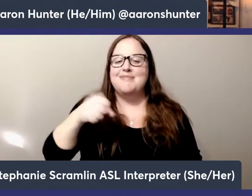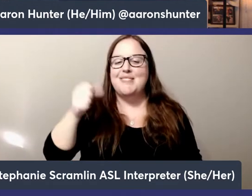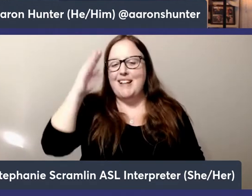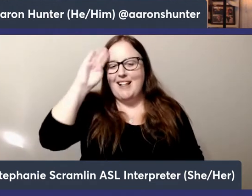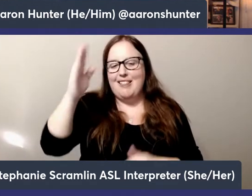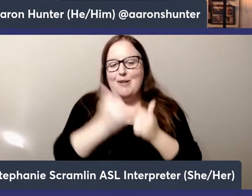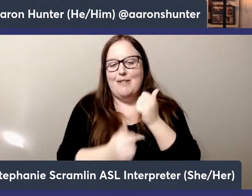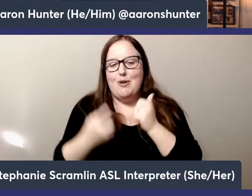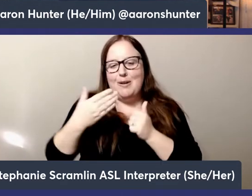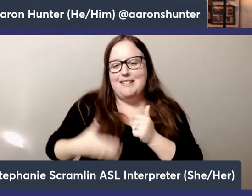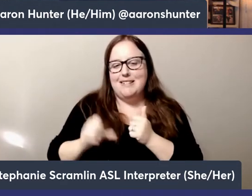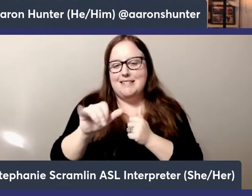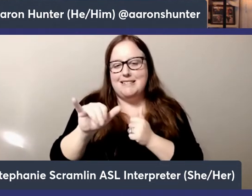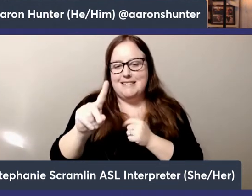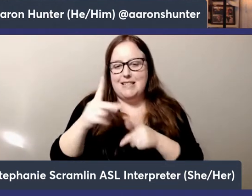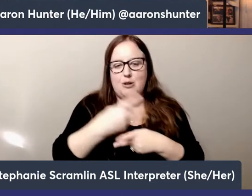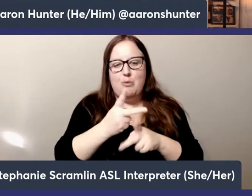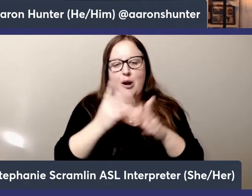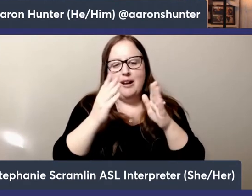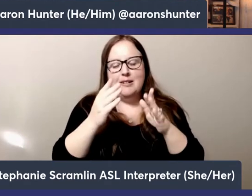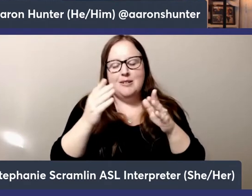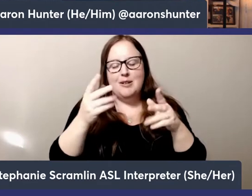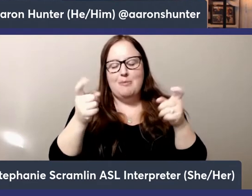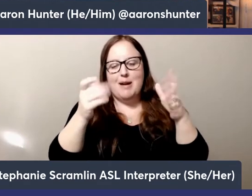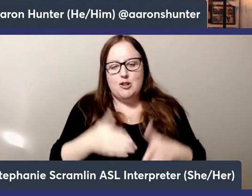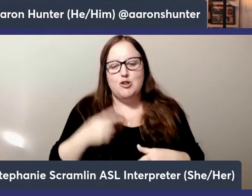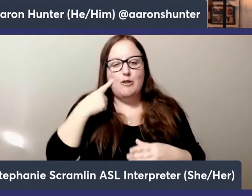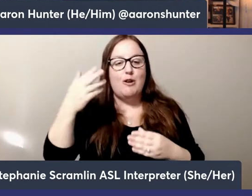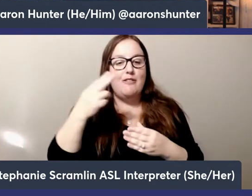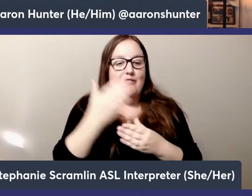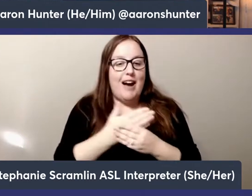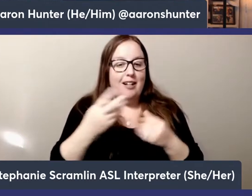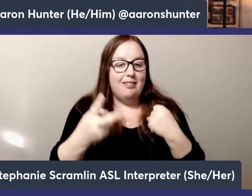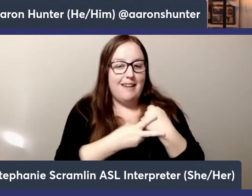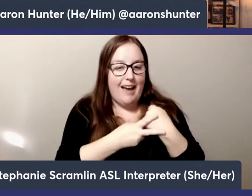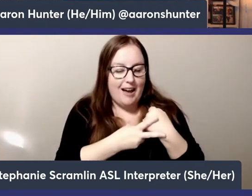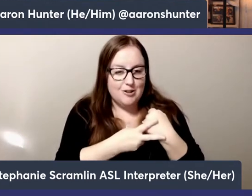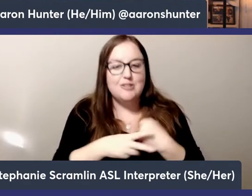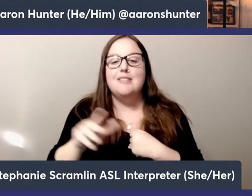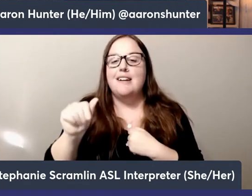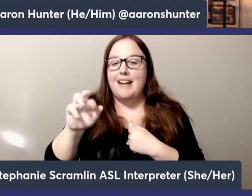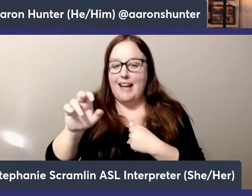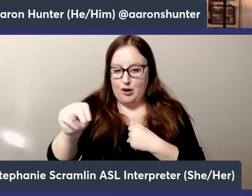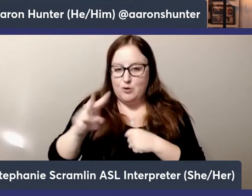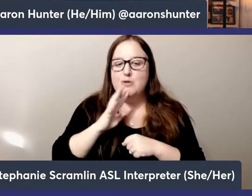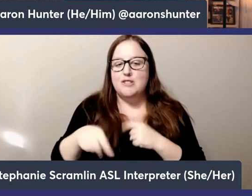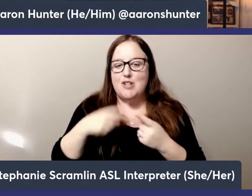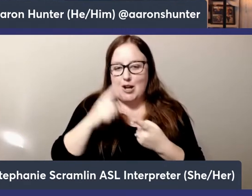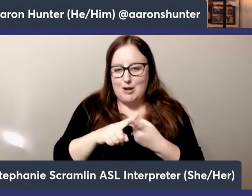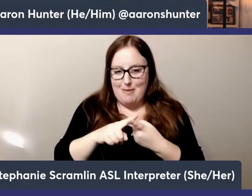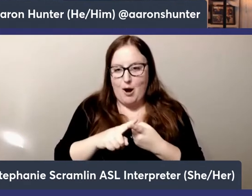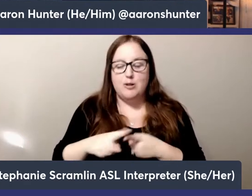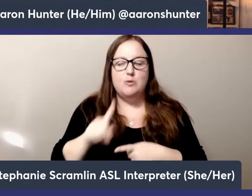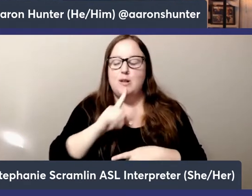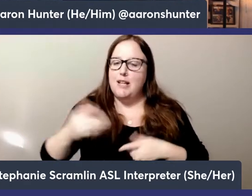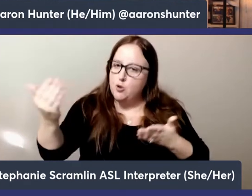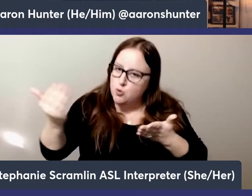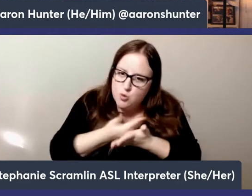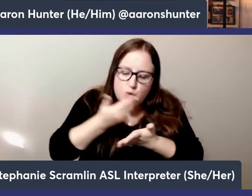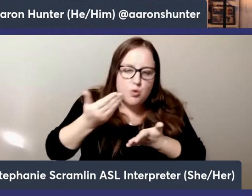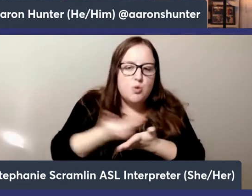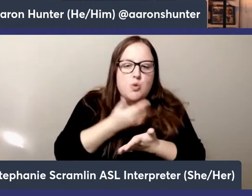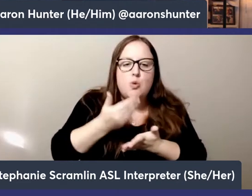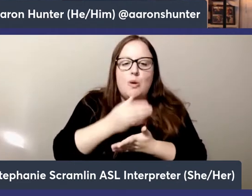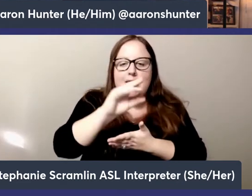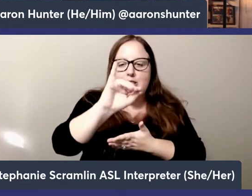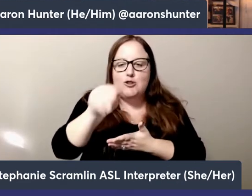My name is Sid. I'm product manager on Amazon File Cache, which is what Aaron was talking about, hot off the press. As Jeff Barr also